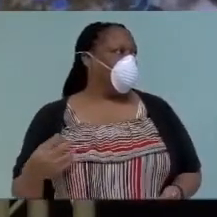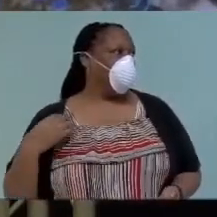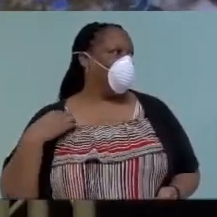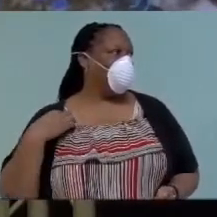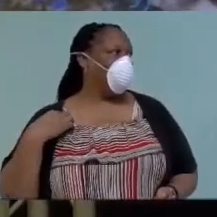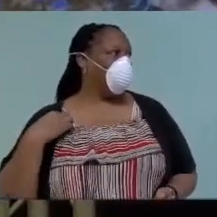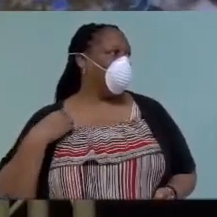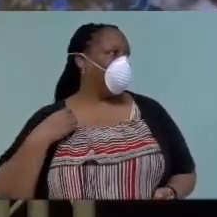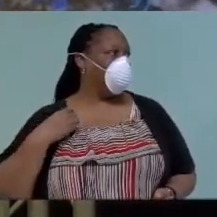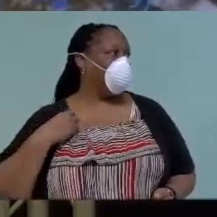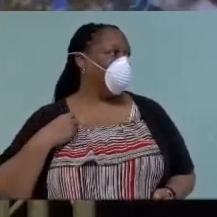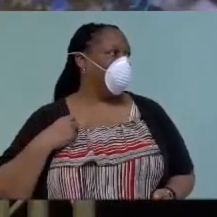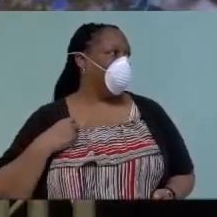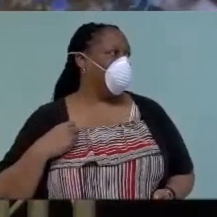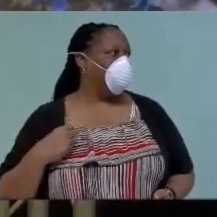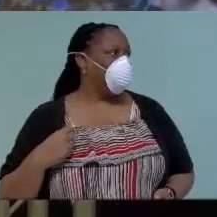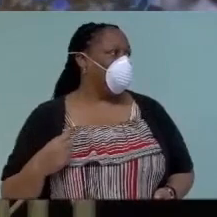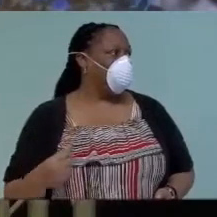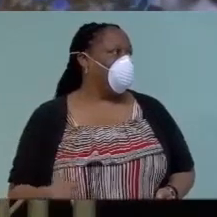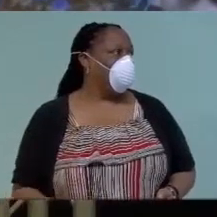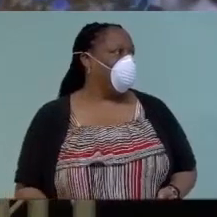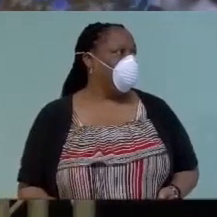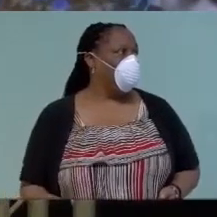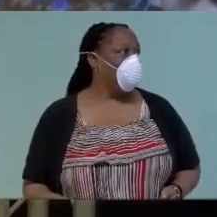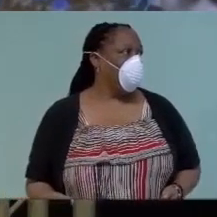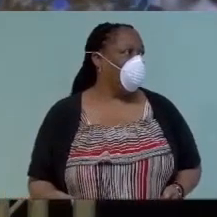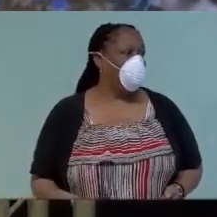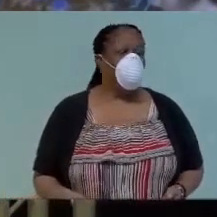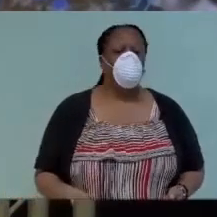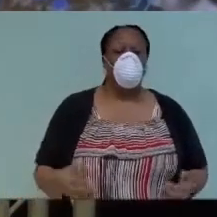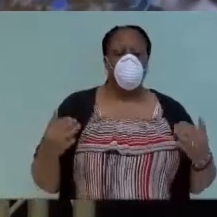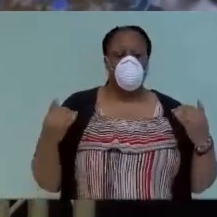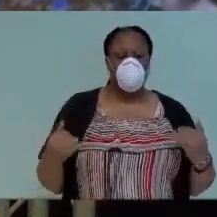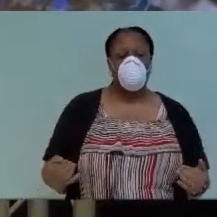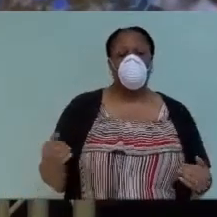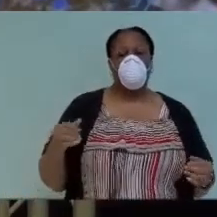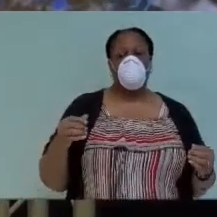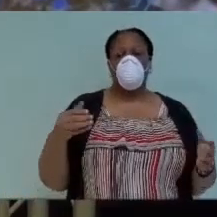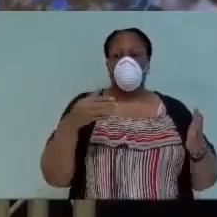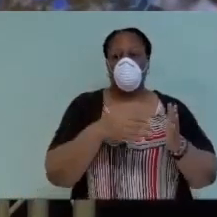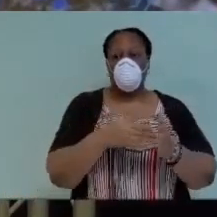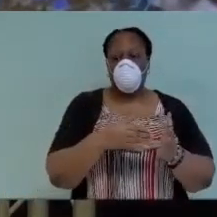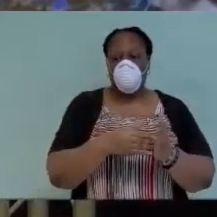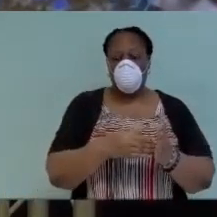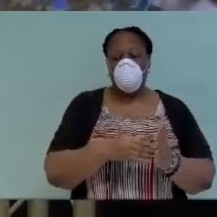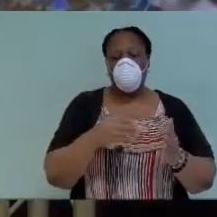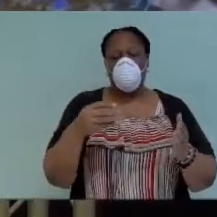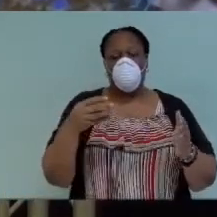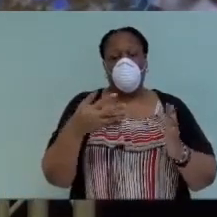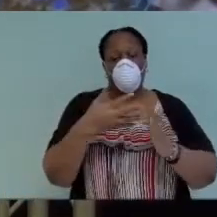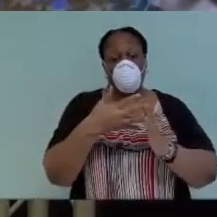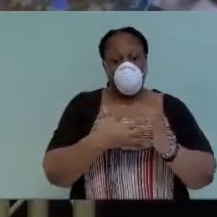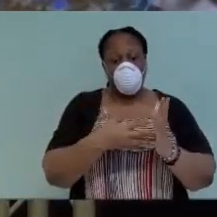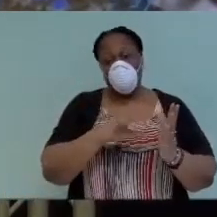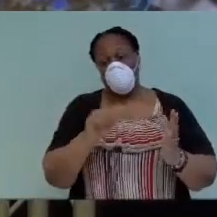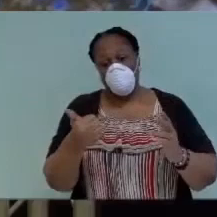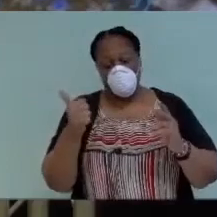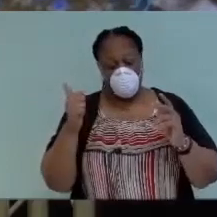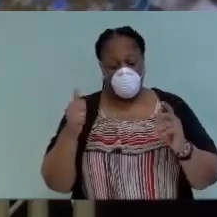significant symptoms or not, and therefore who is probably immune enough to the virus to safely move around